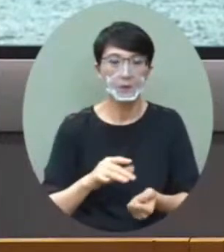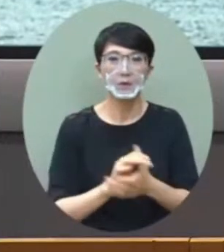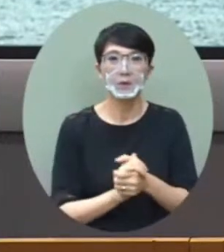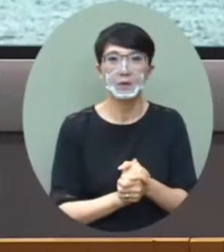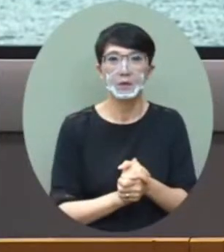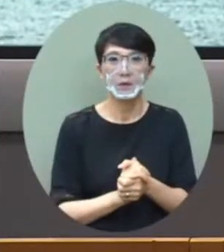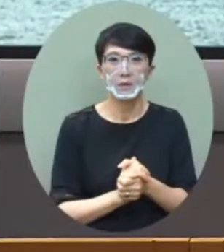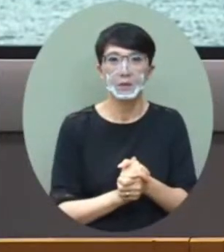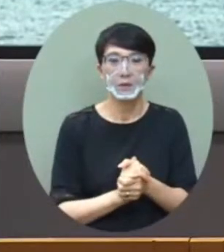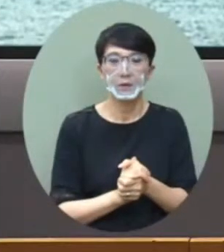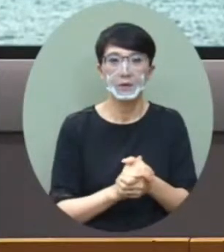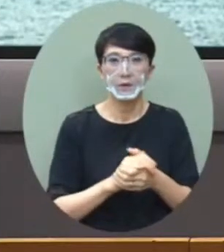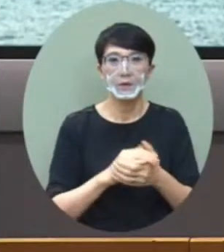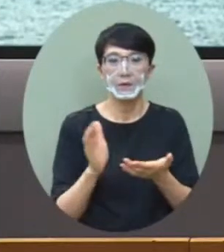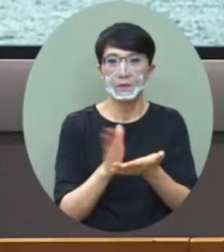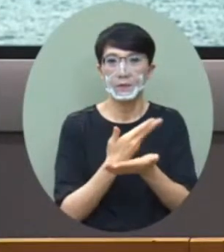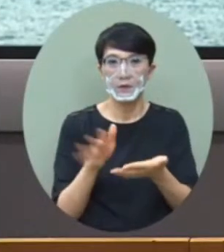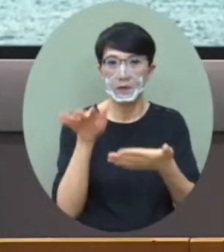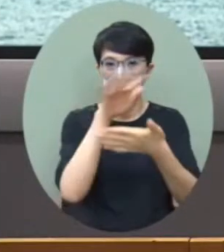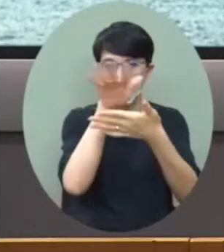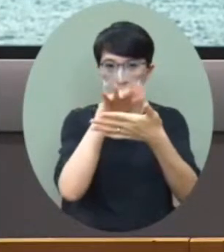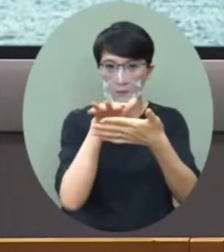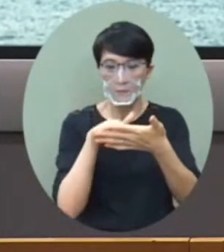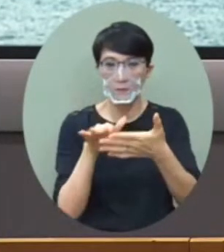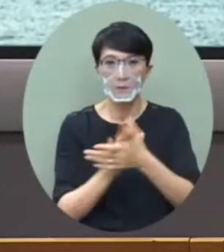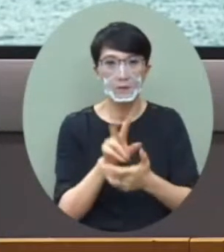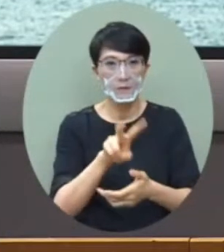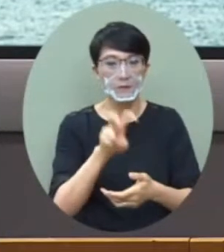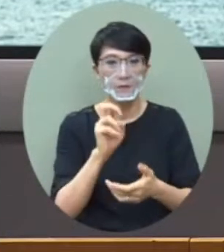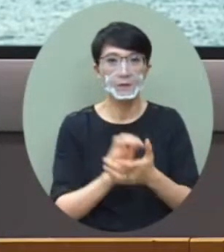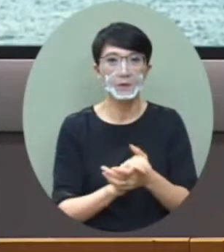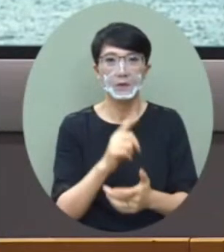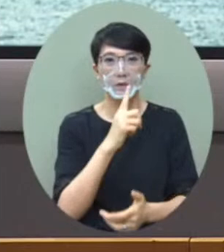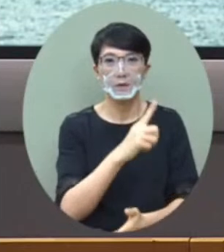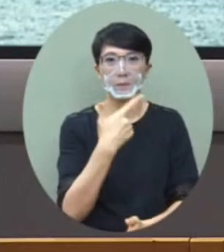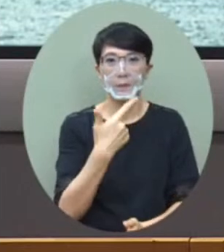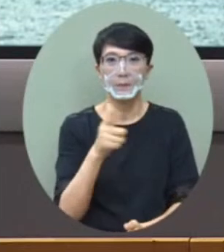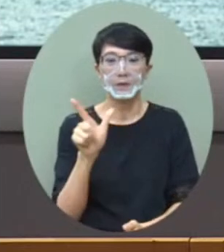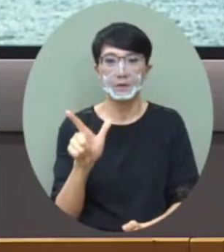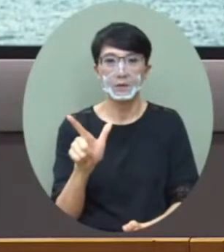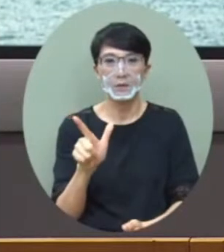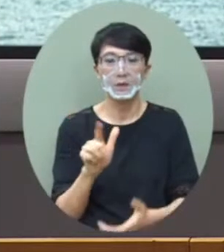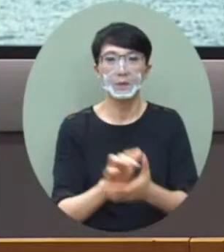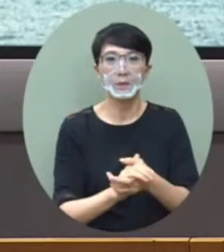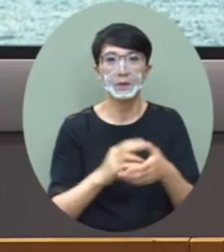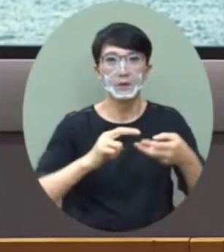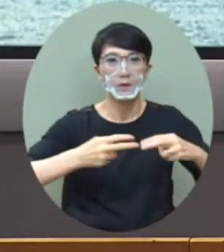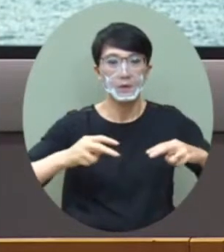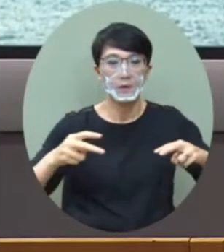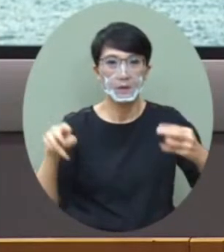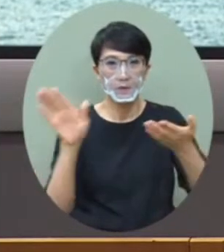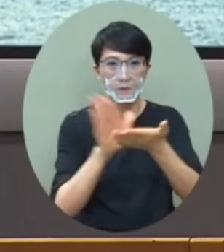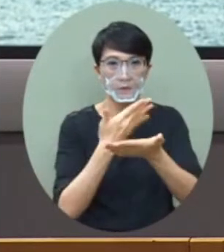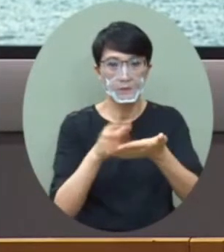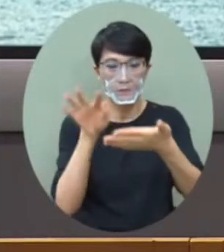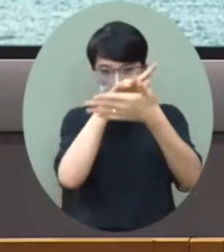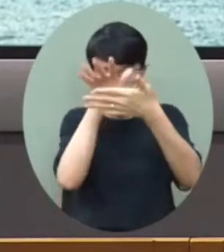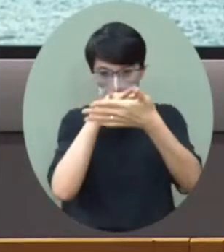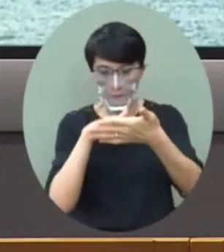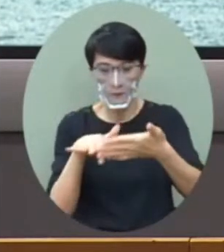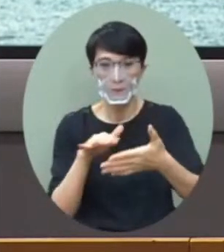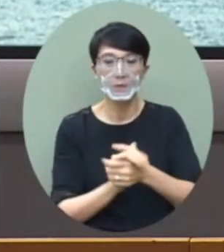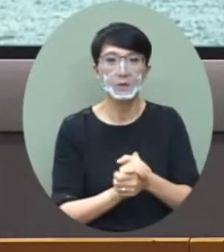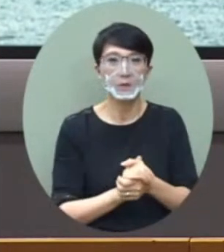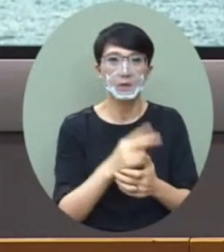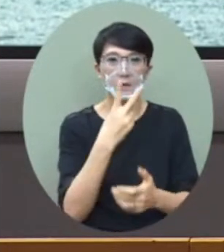And when there is sufficient viral load, we did some analysis. Among the 188 cases